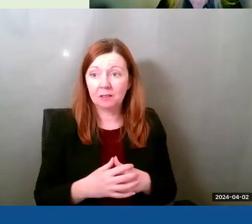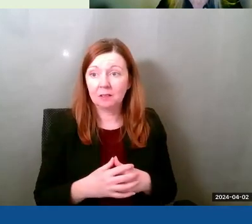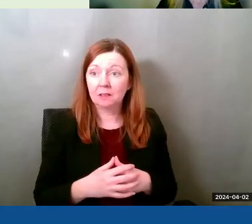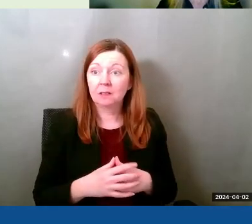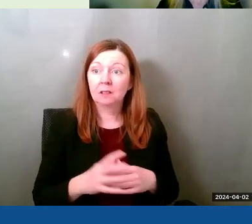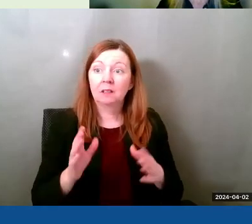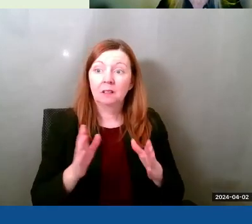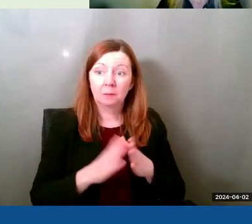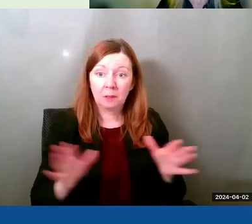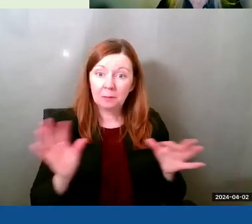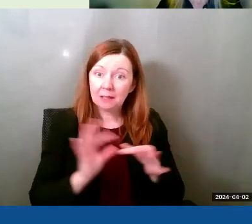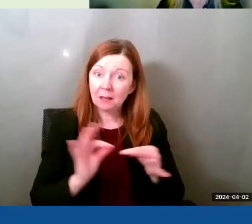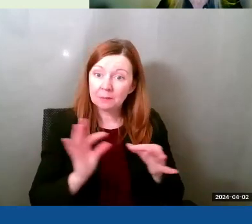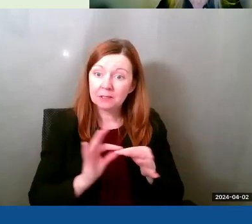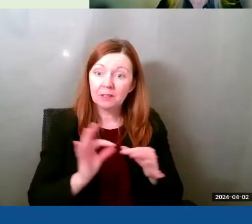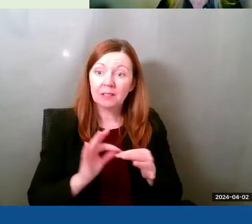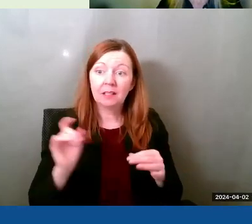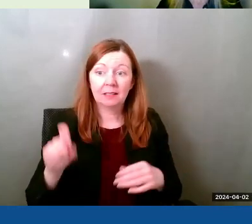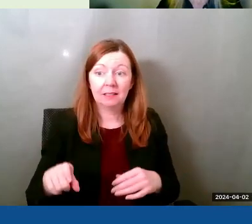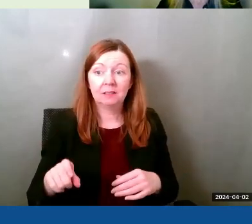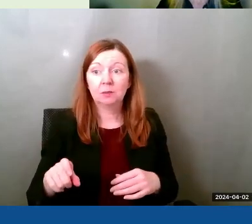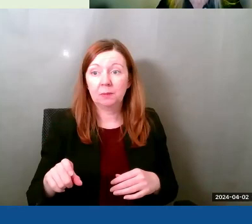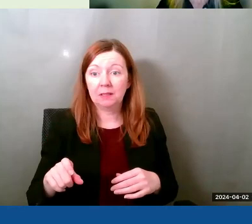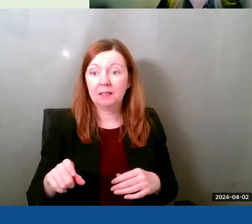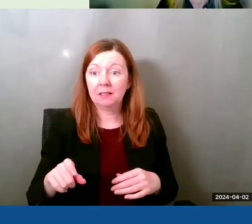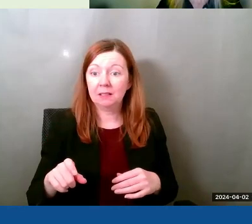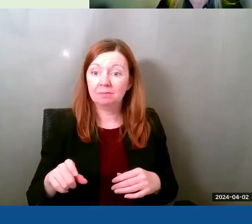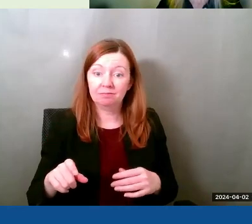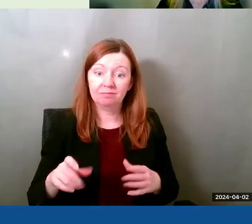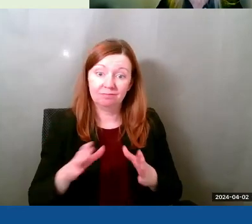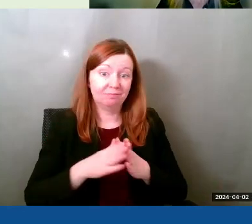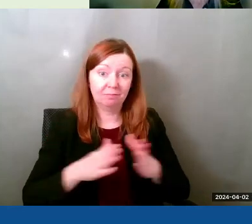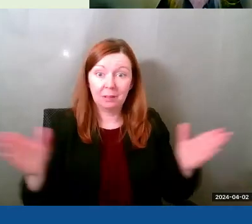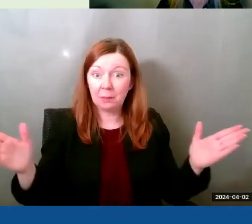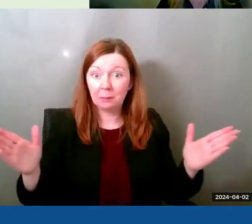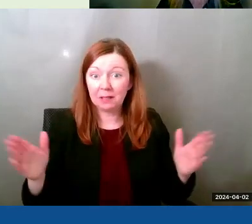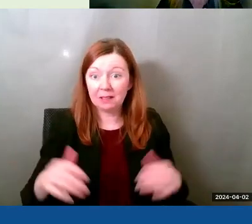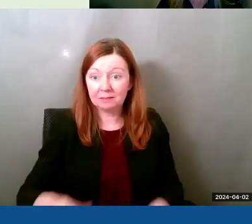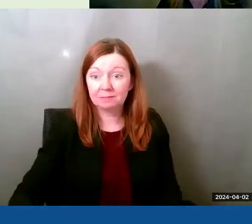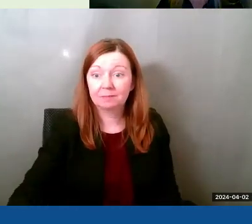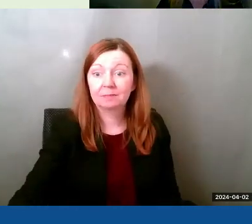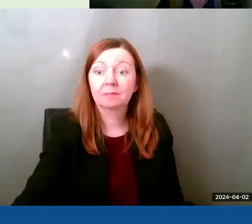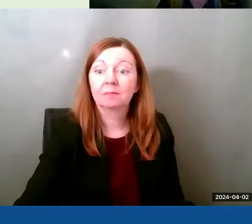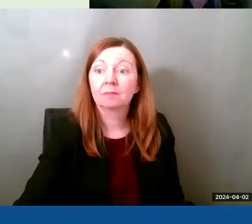public commentary, and it needs to be vetted publicly, very publicly. So,